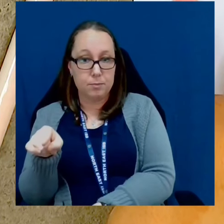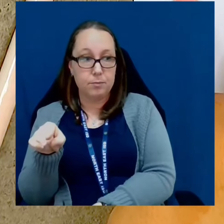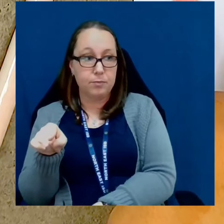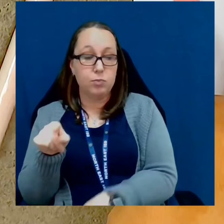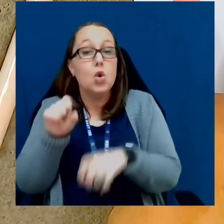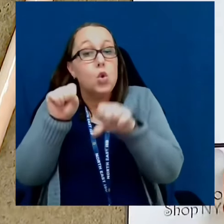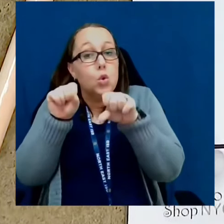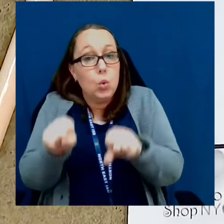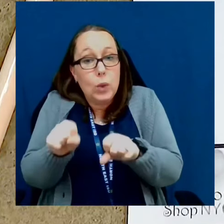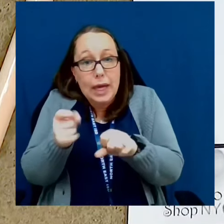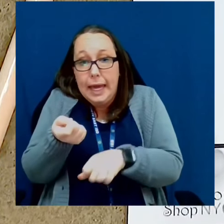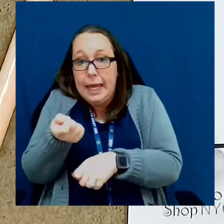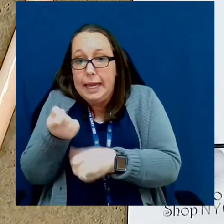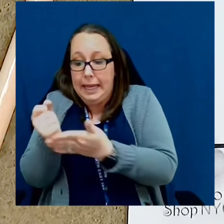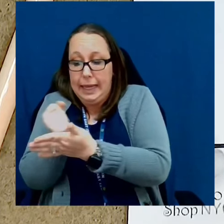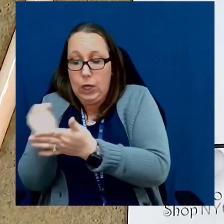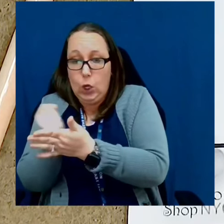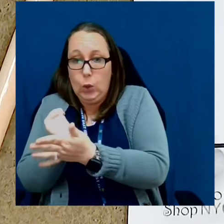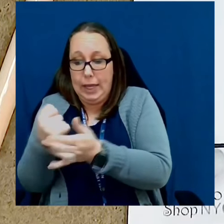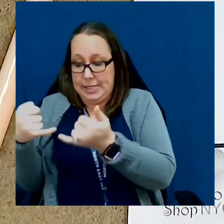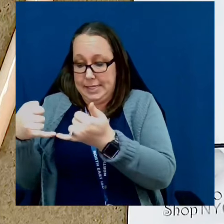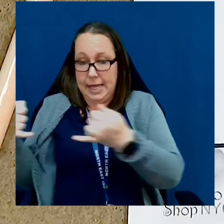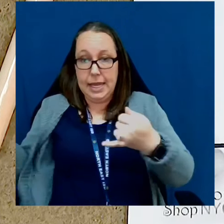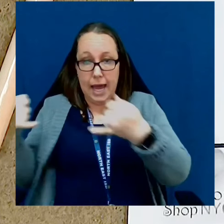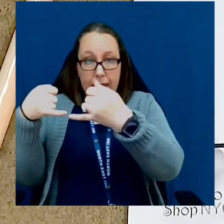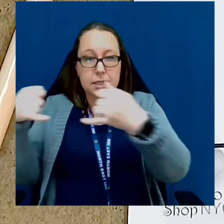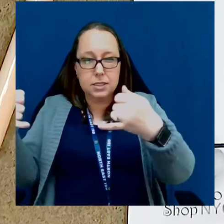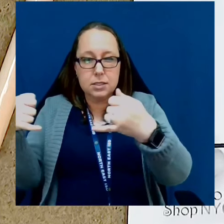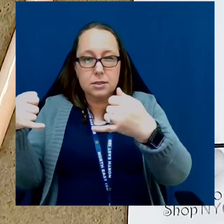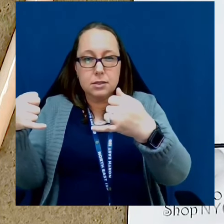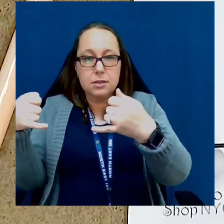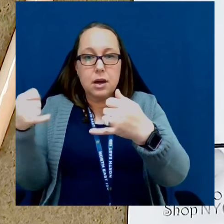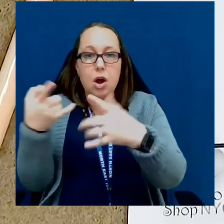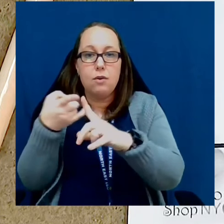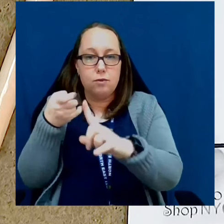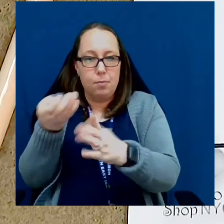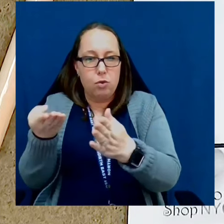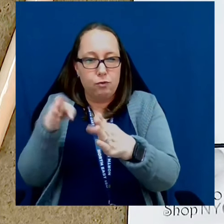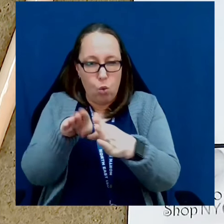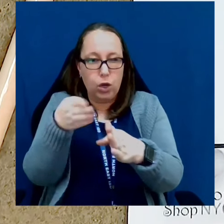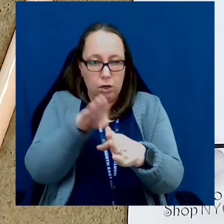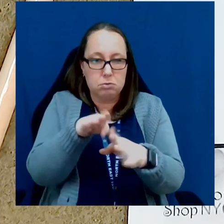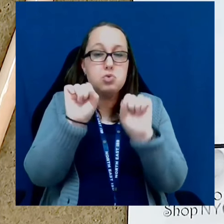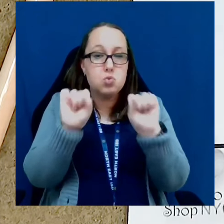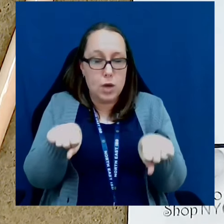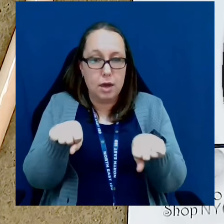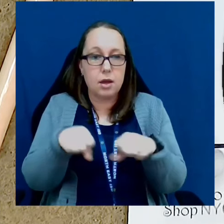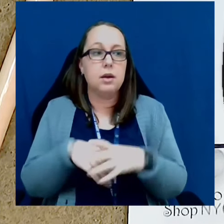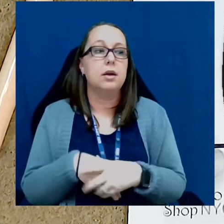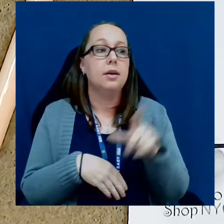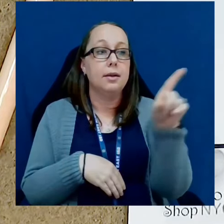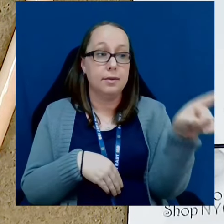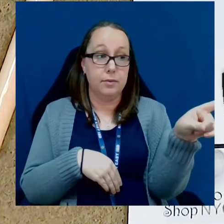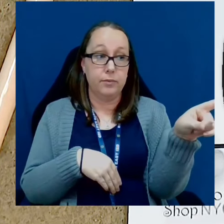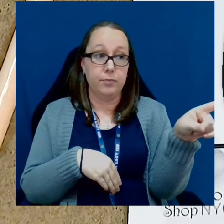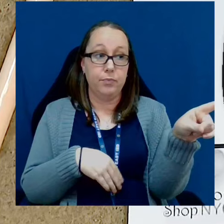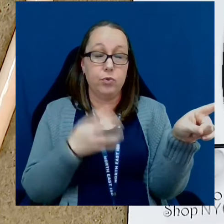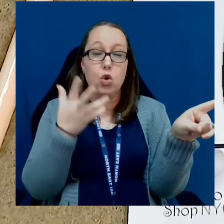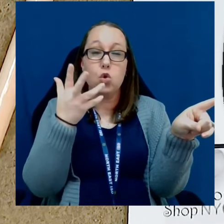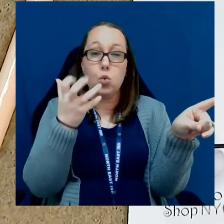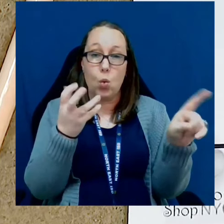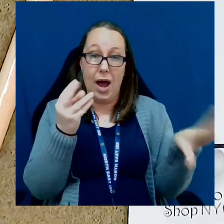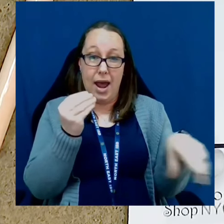to erase the grid line as you're going. If an area is light gray, then press down lightly. If something is dark gray, then you're going to want to add